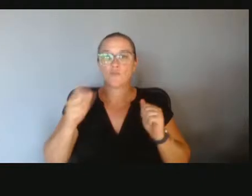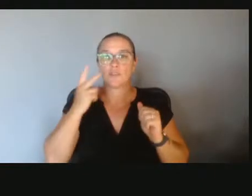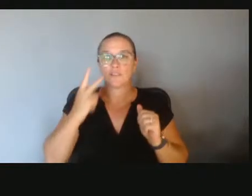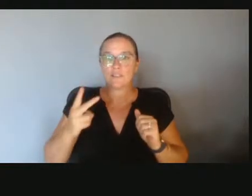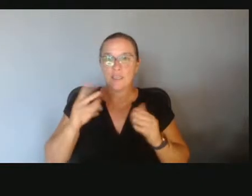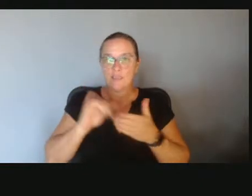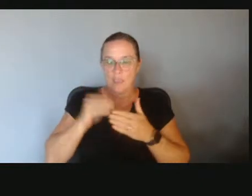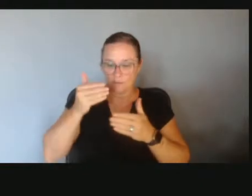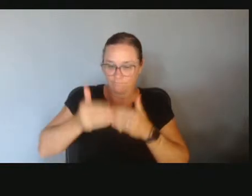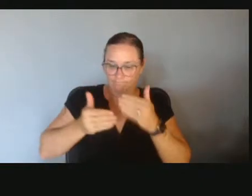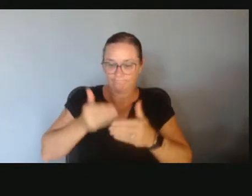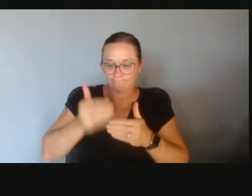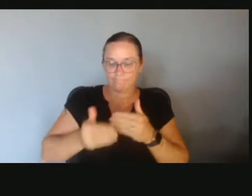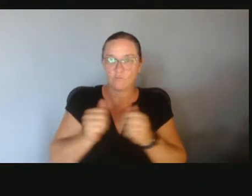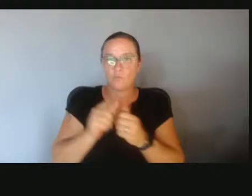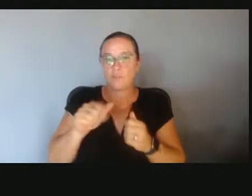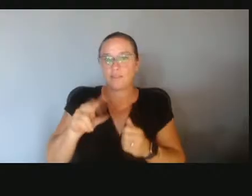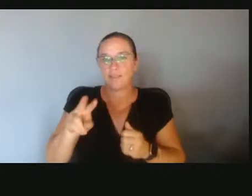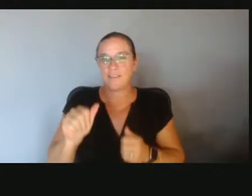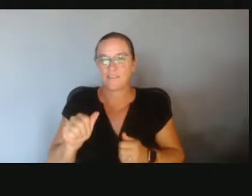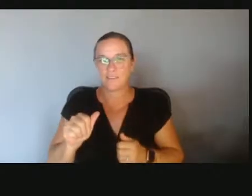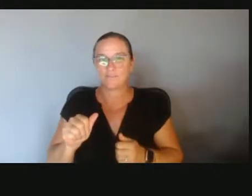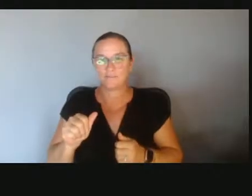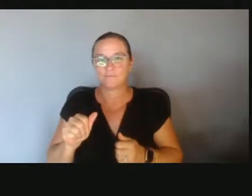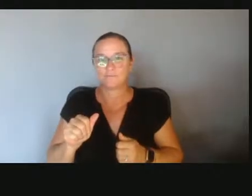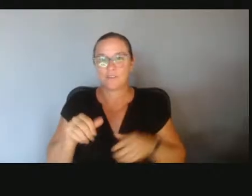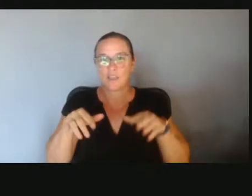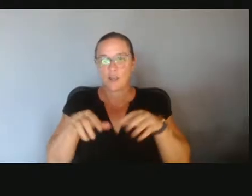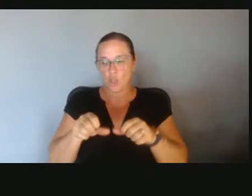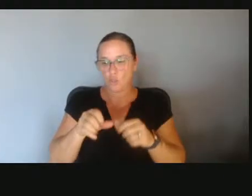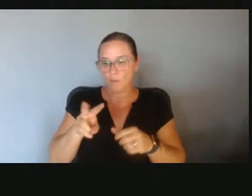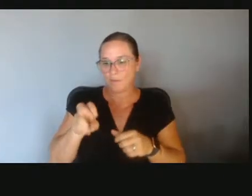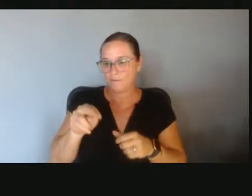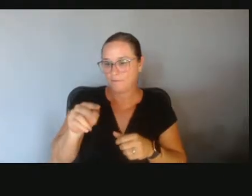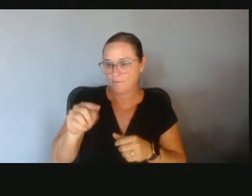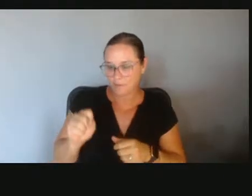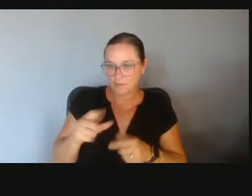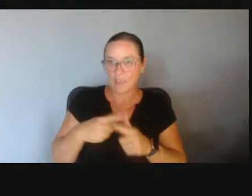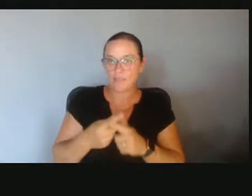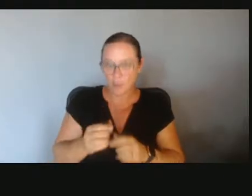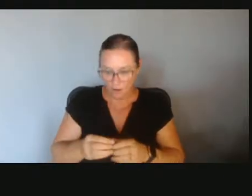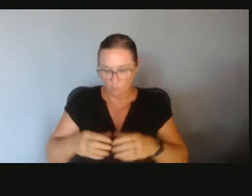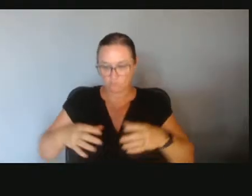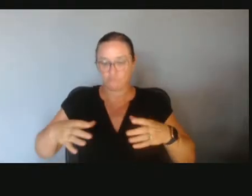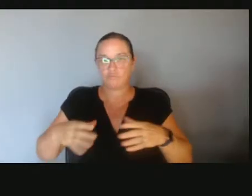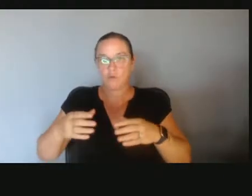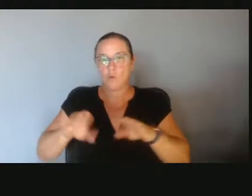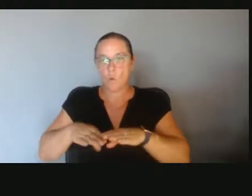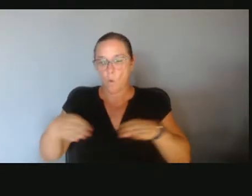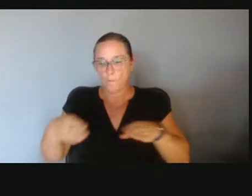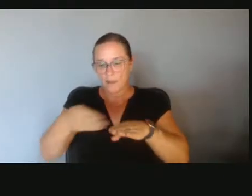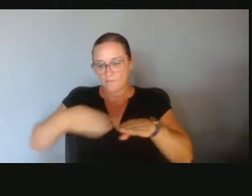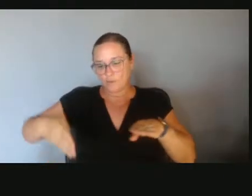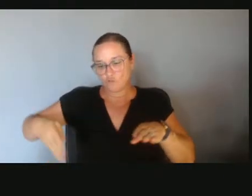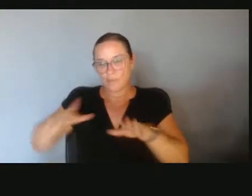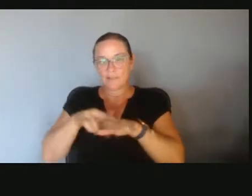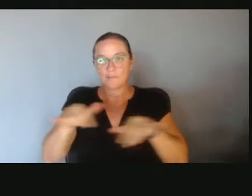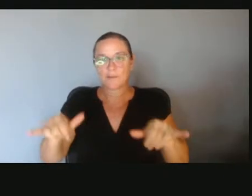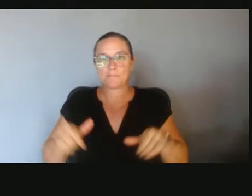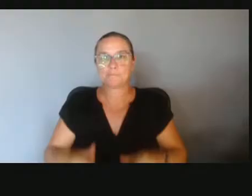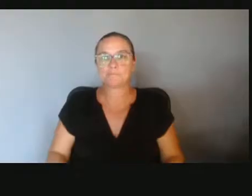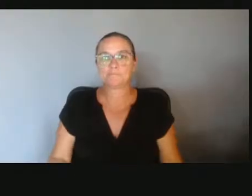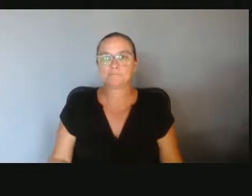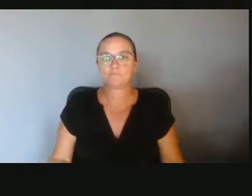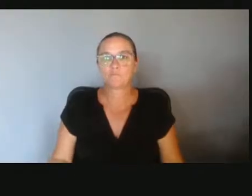lava first occupying the vents and then amplifying and then opening a fissure at the same time there.